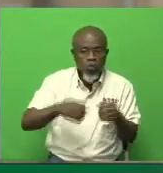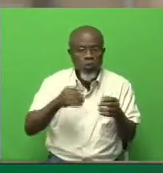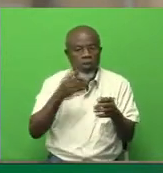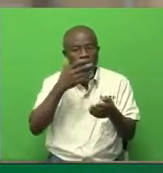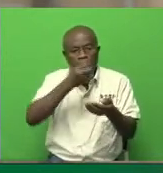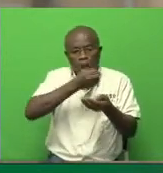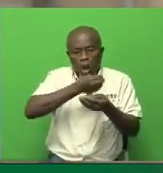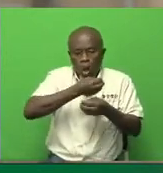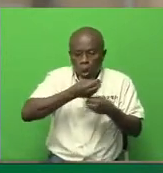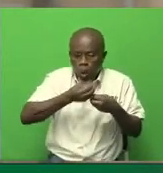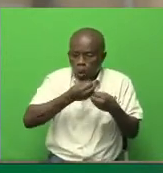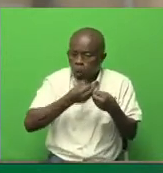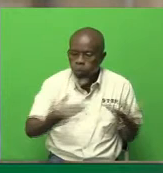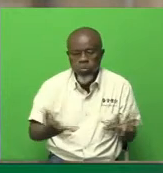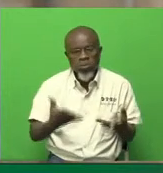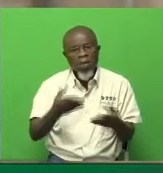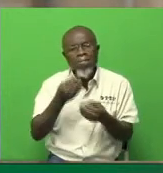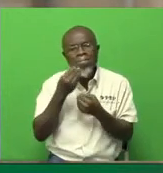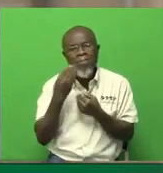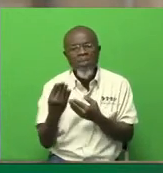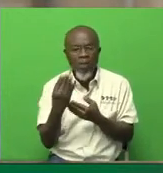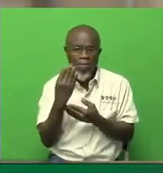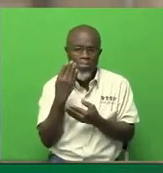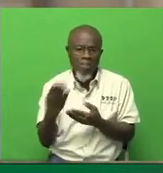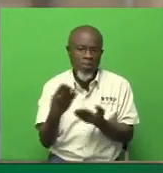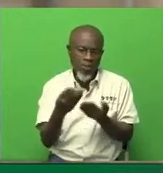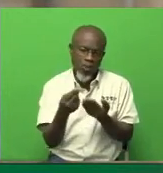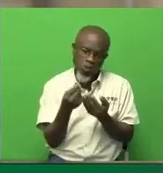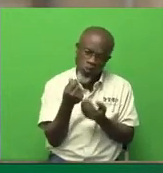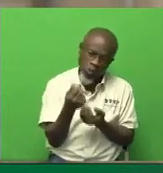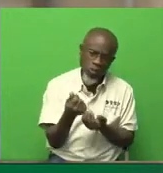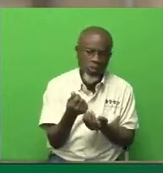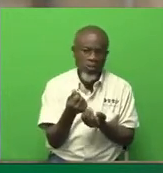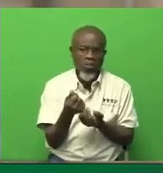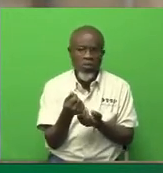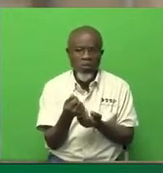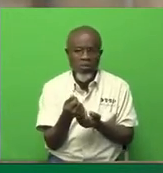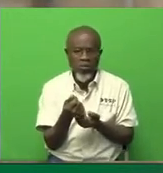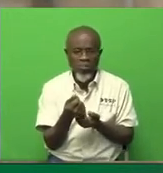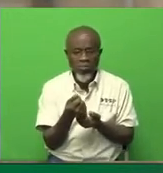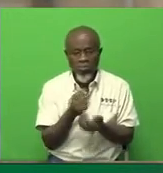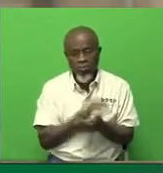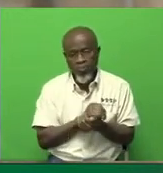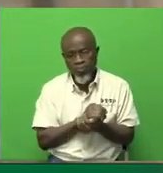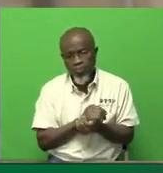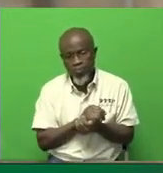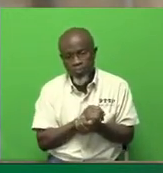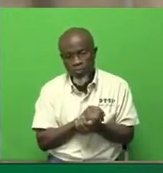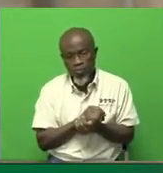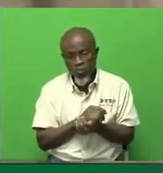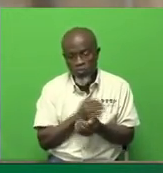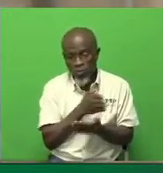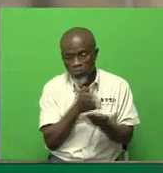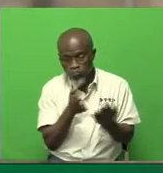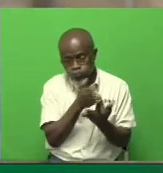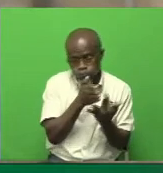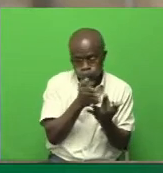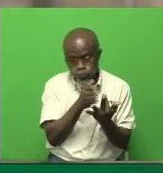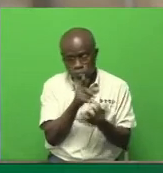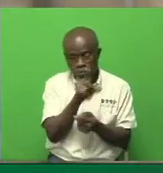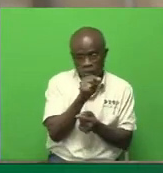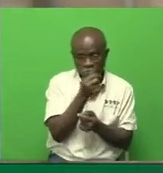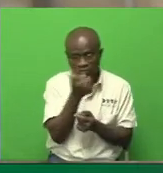lost in Revenue position in this country as a matter of fact between 2015 and 2020